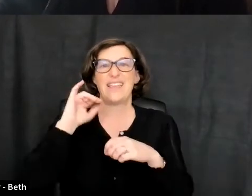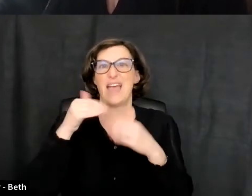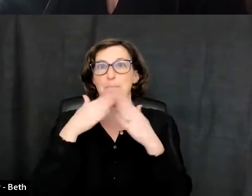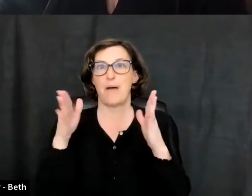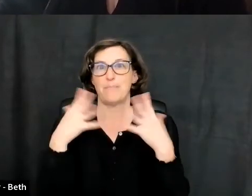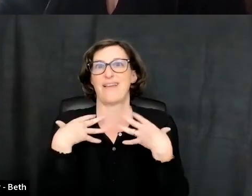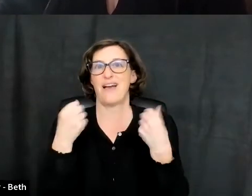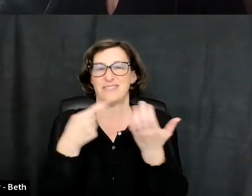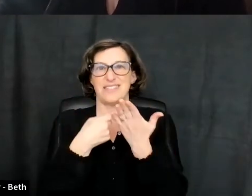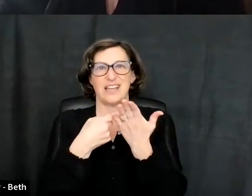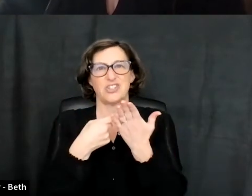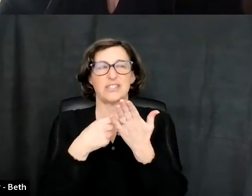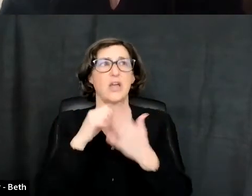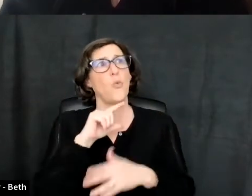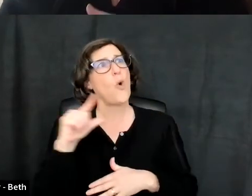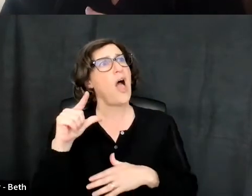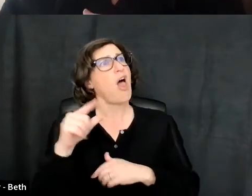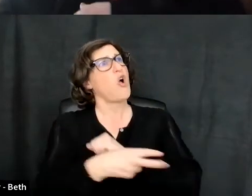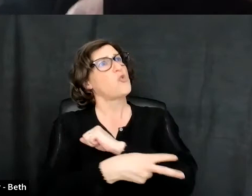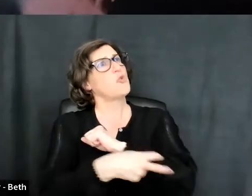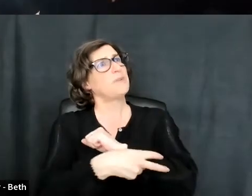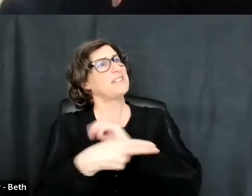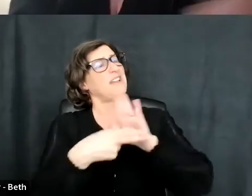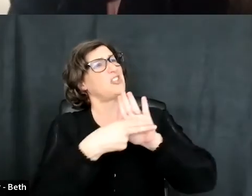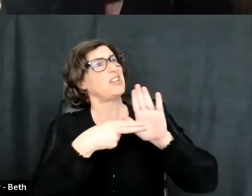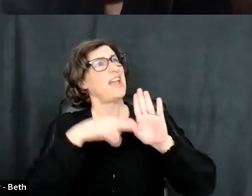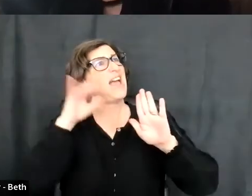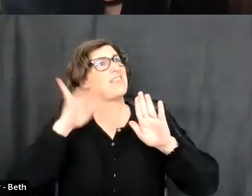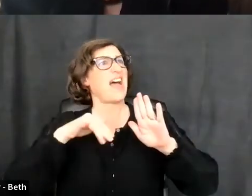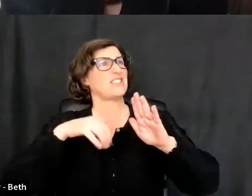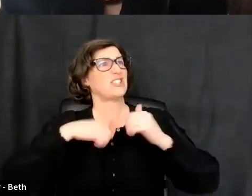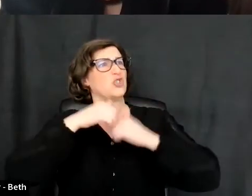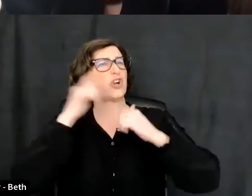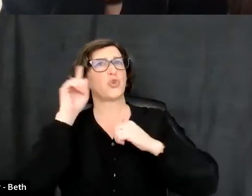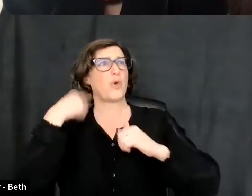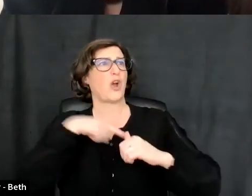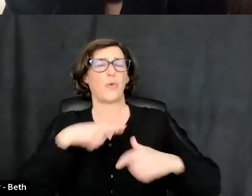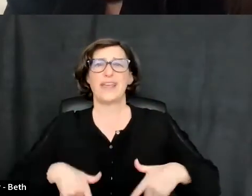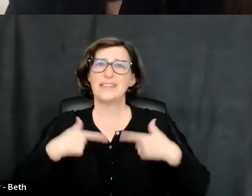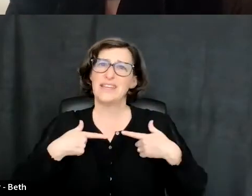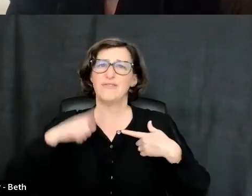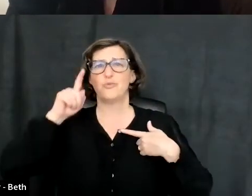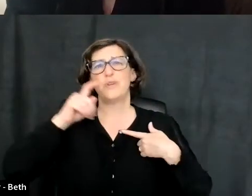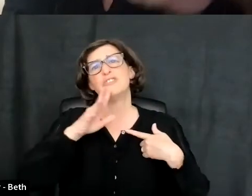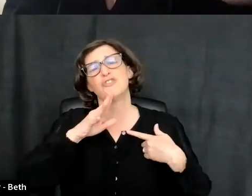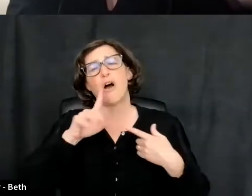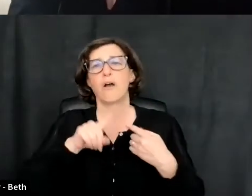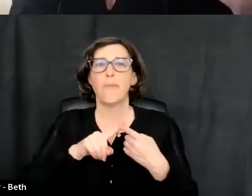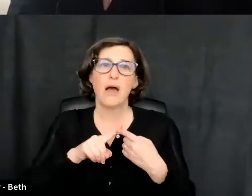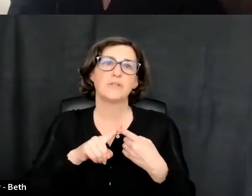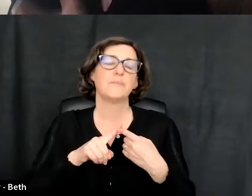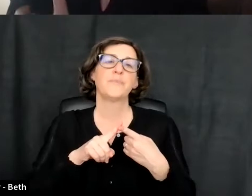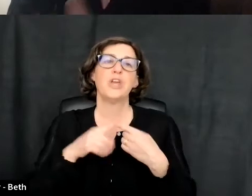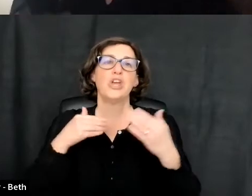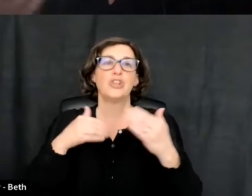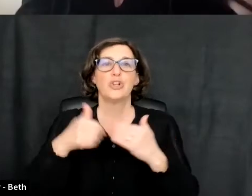it's just like, well, you know, criminalization is just the superstructure in which we all live. You know, let's talk about, like, the closest